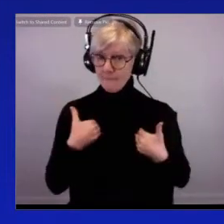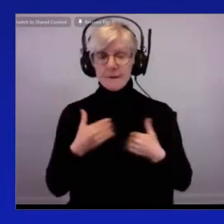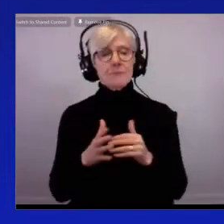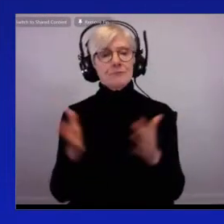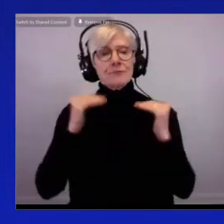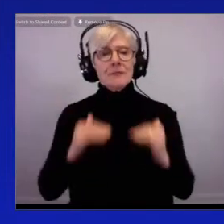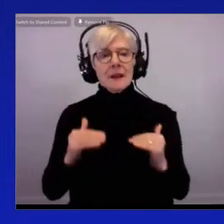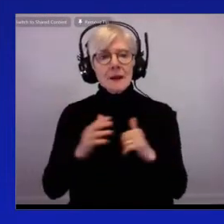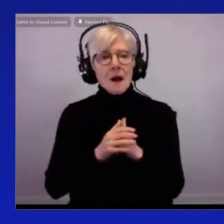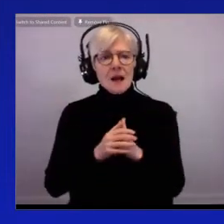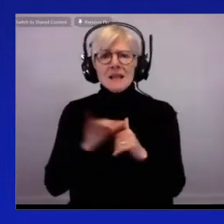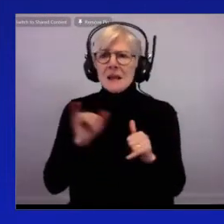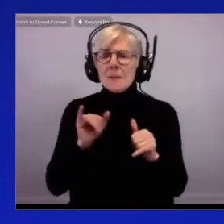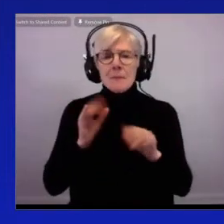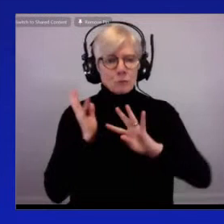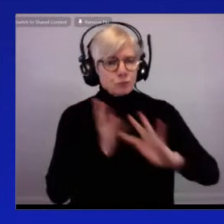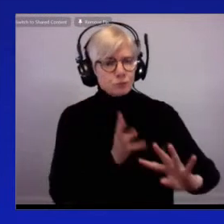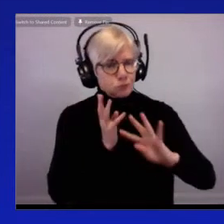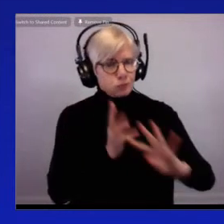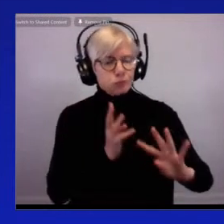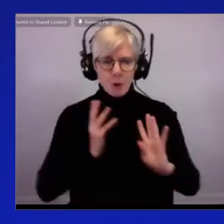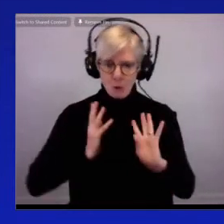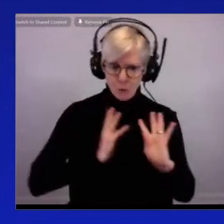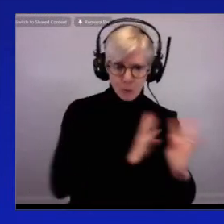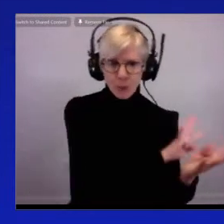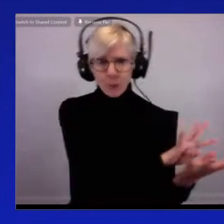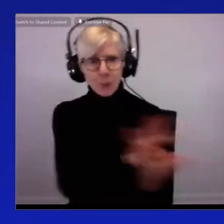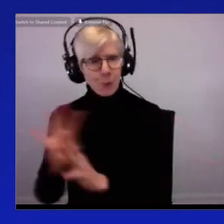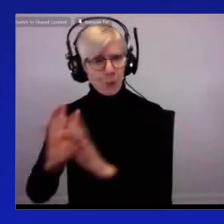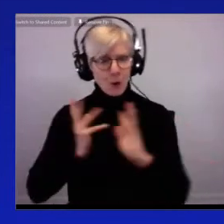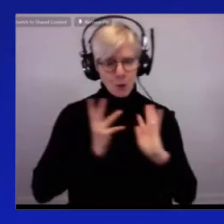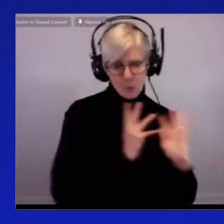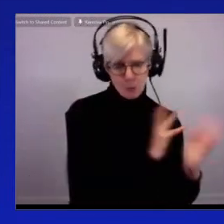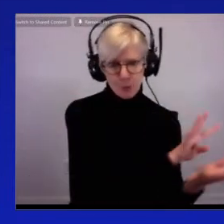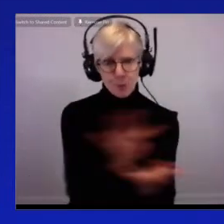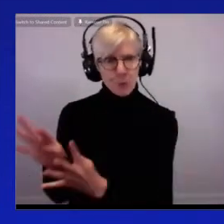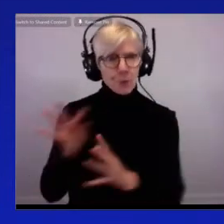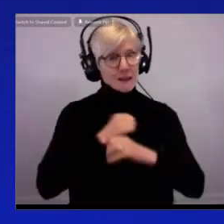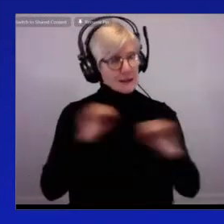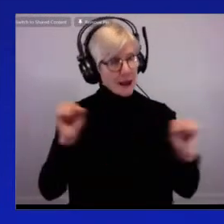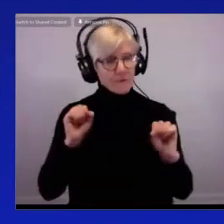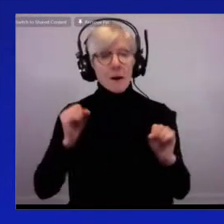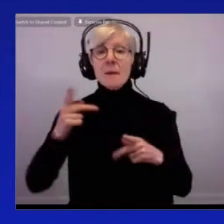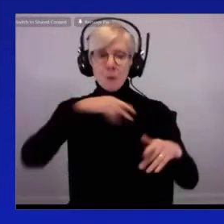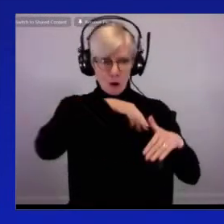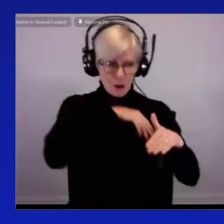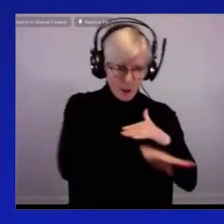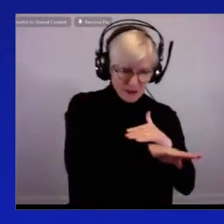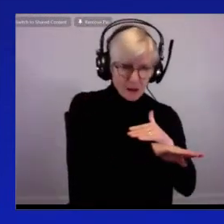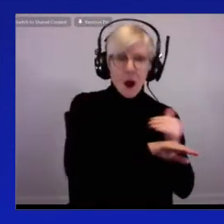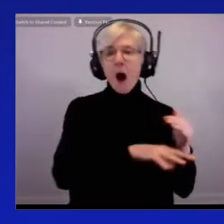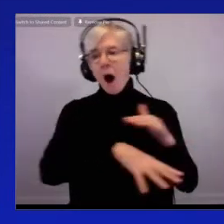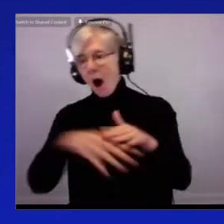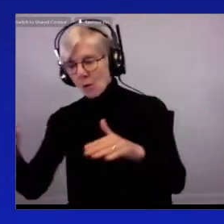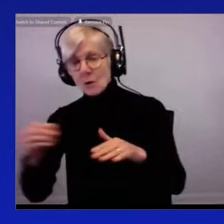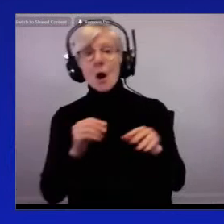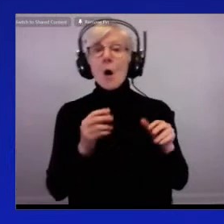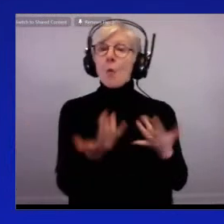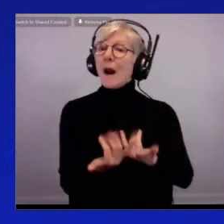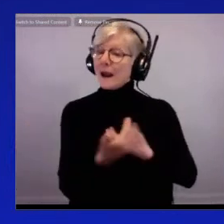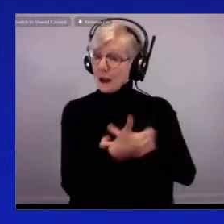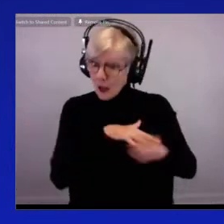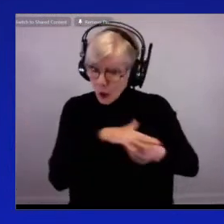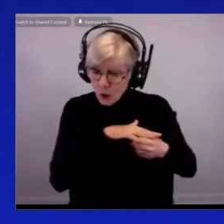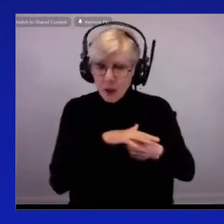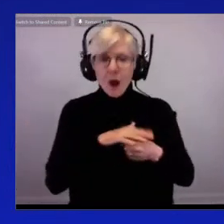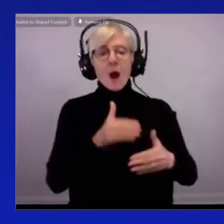similar layout, the flow in one direction, the way people came in to the reception and processed